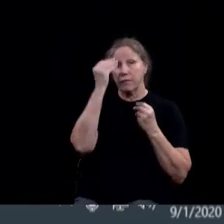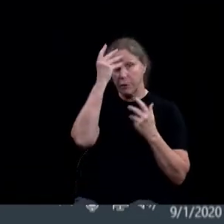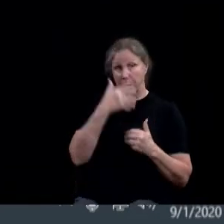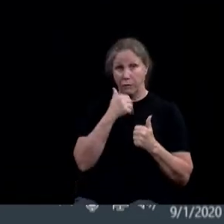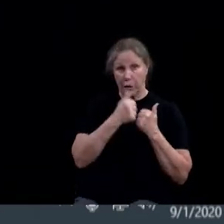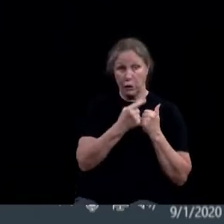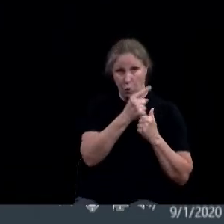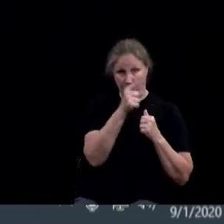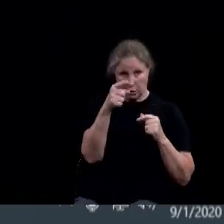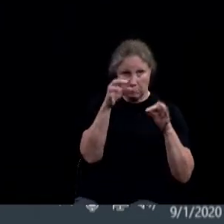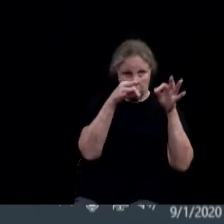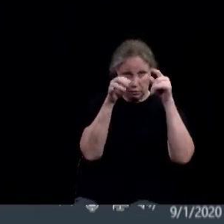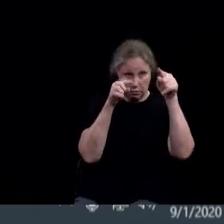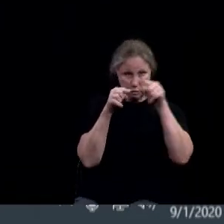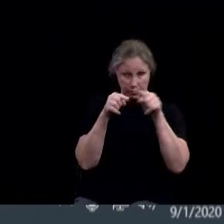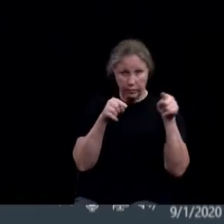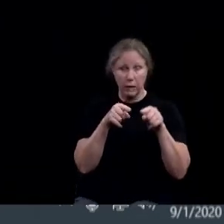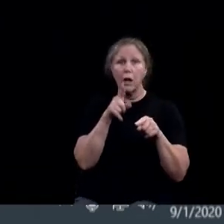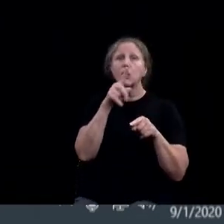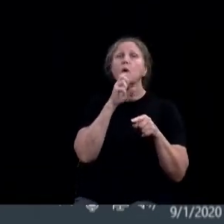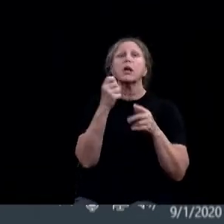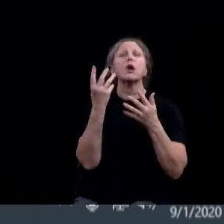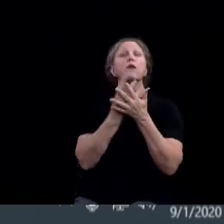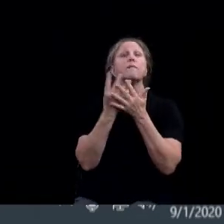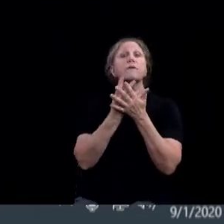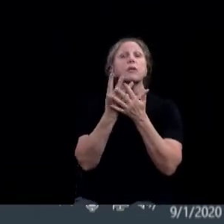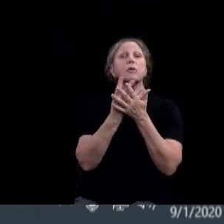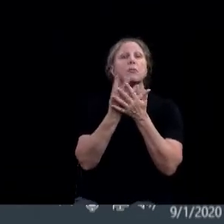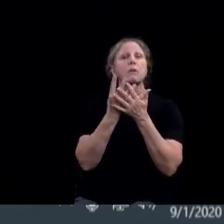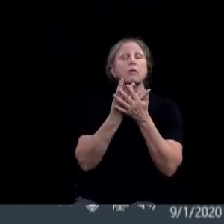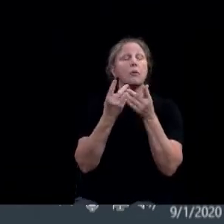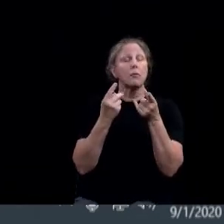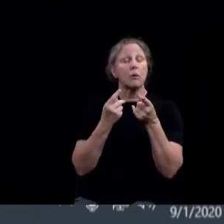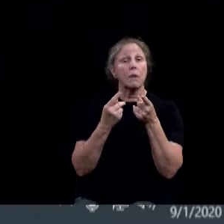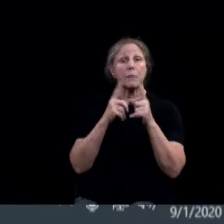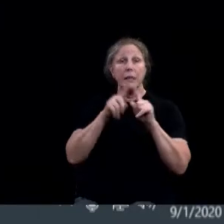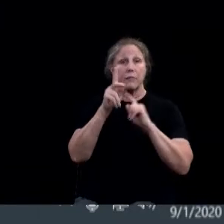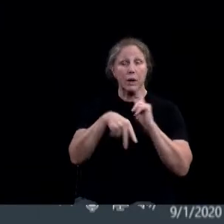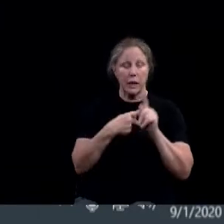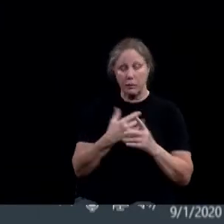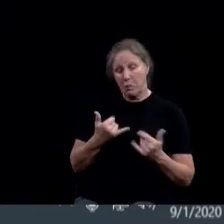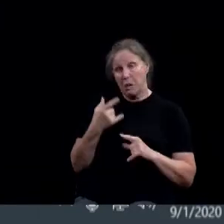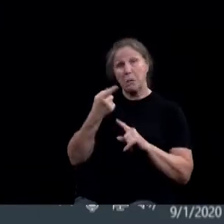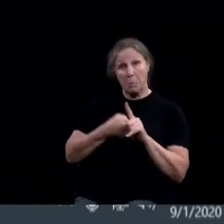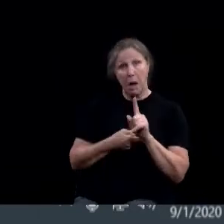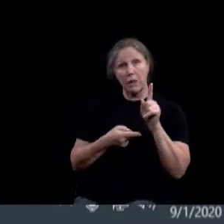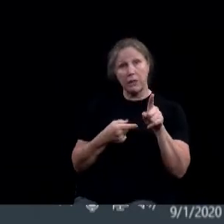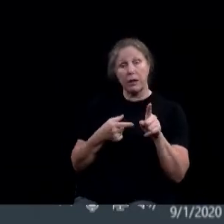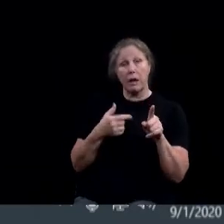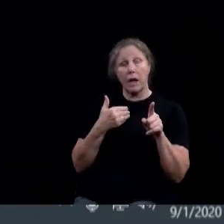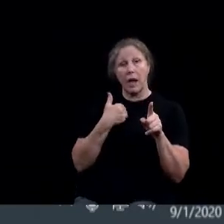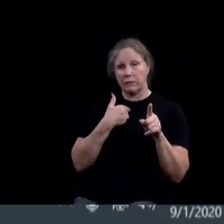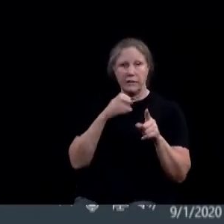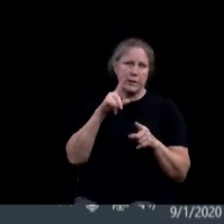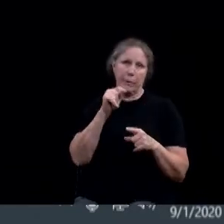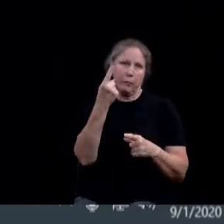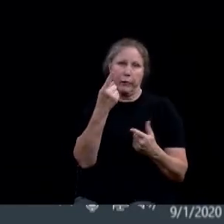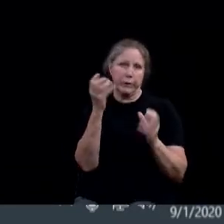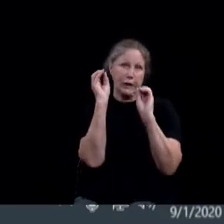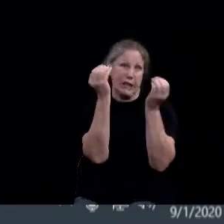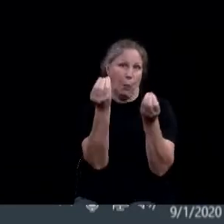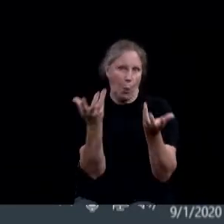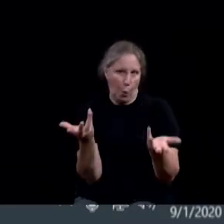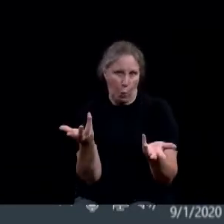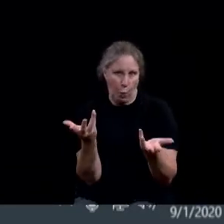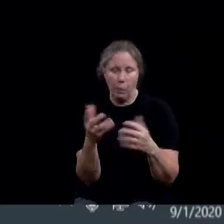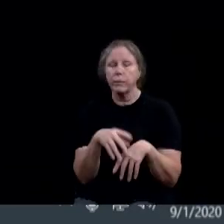different time frames. So this month, obviously, we're going to have 0. We're September 1st, but you can look at year to date. If you're interested